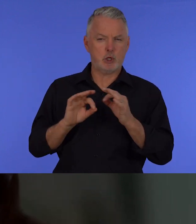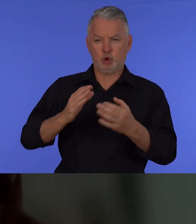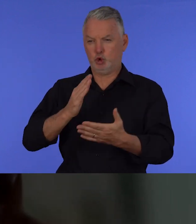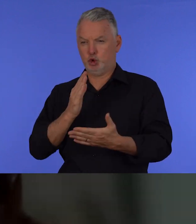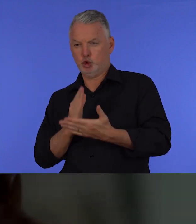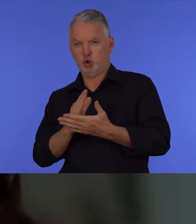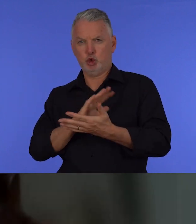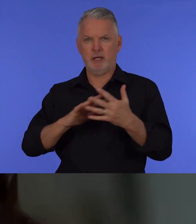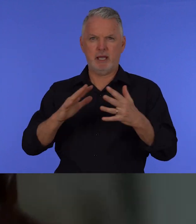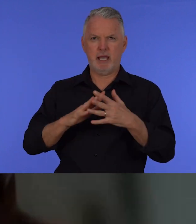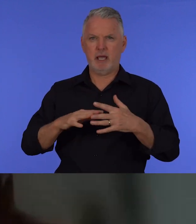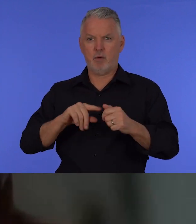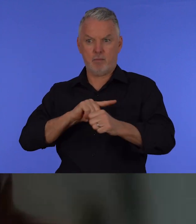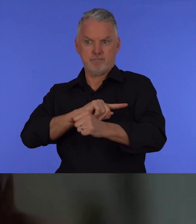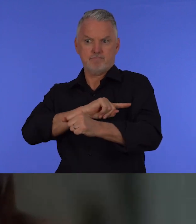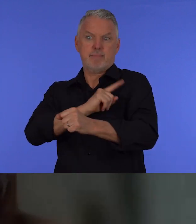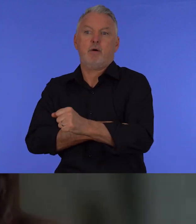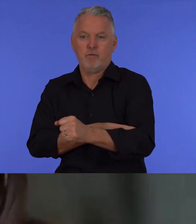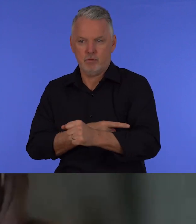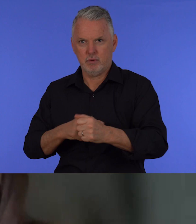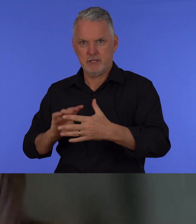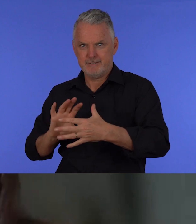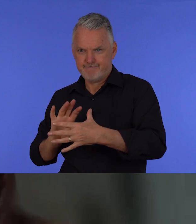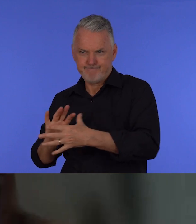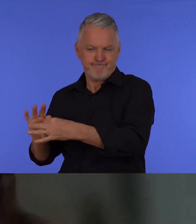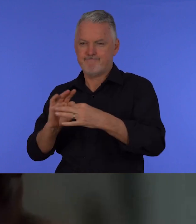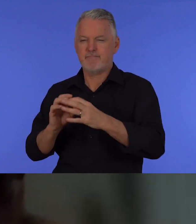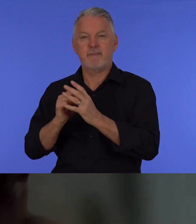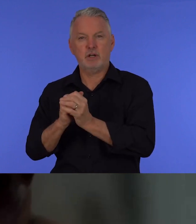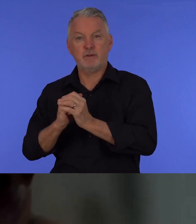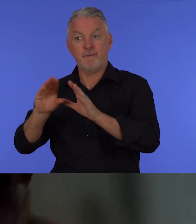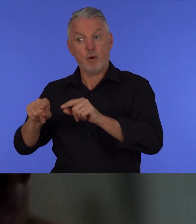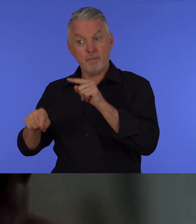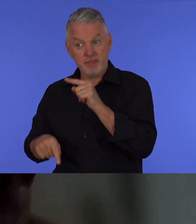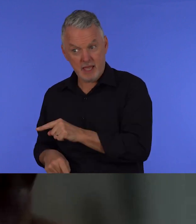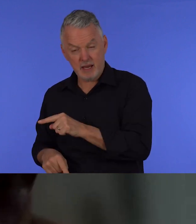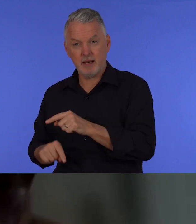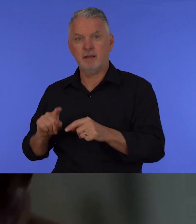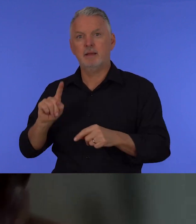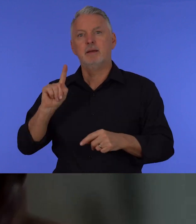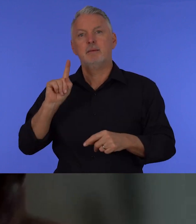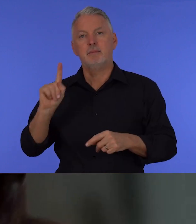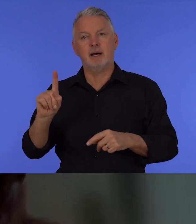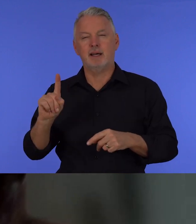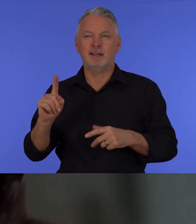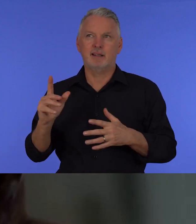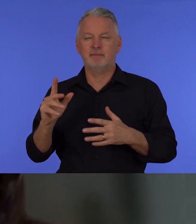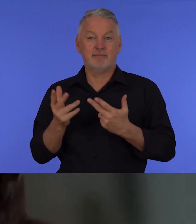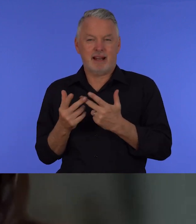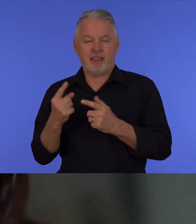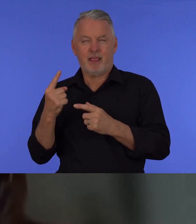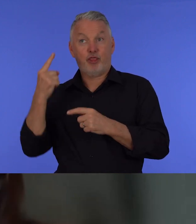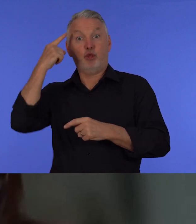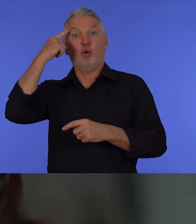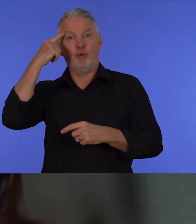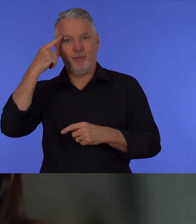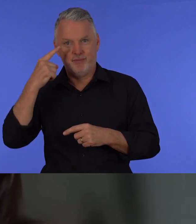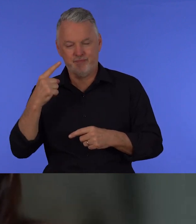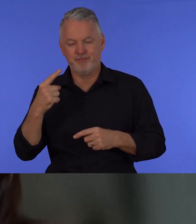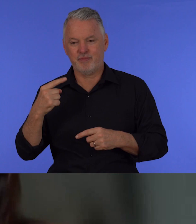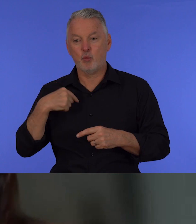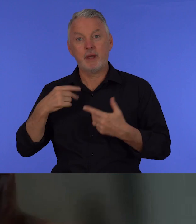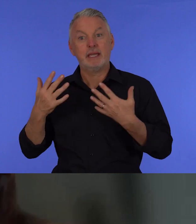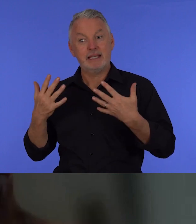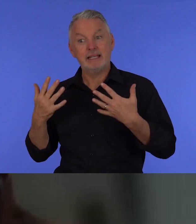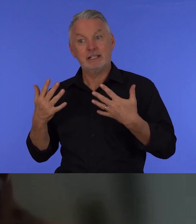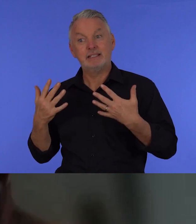art, we haven't yet sort of probably unleashed, as I said, had the chance to really build those friendships yet. But just